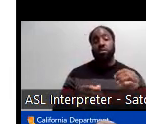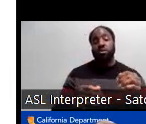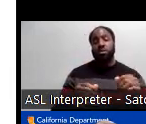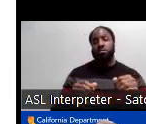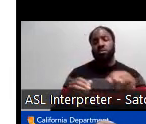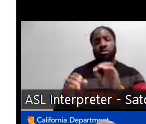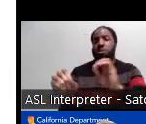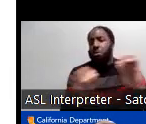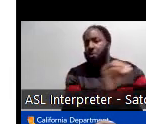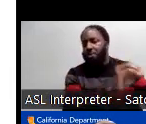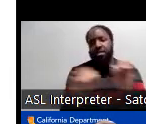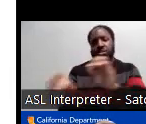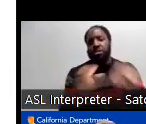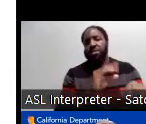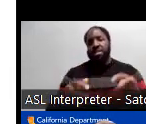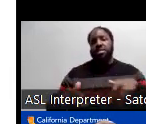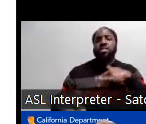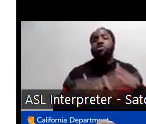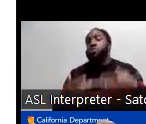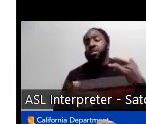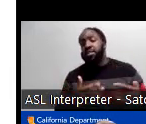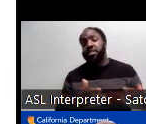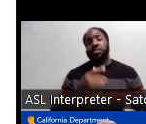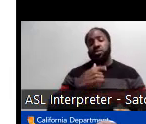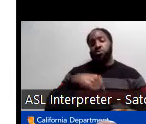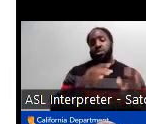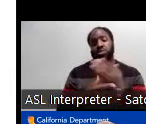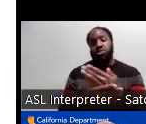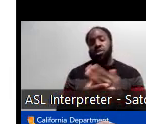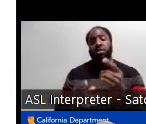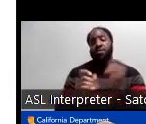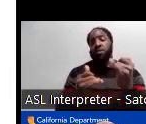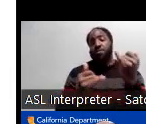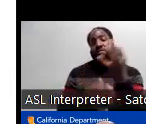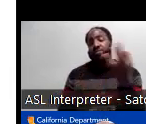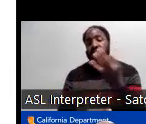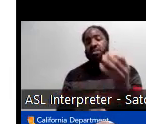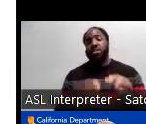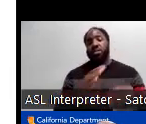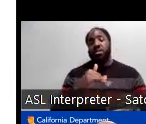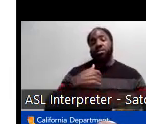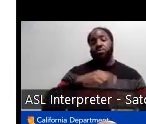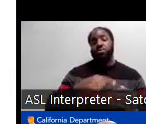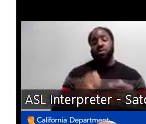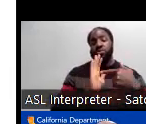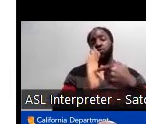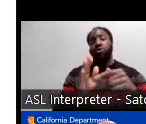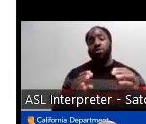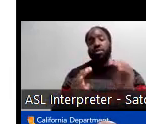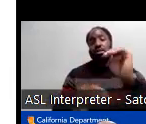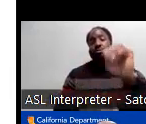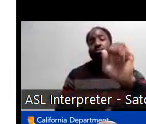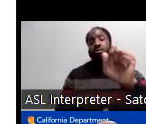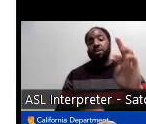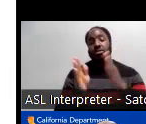and enthusiasm that we all shared in celebration on Friday as we unveiled the Master Plan for Aging